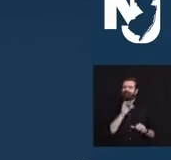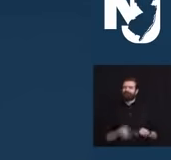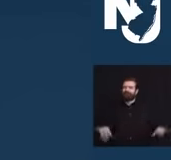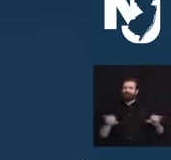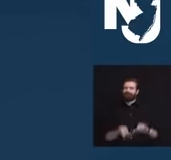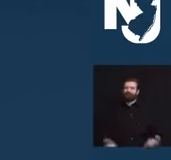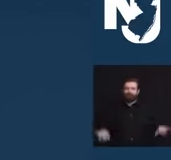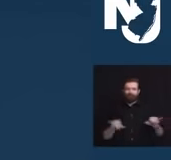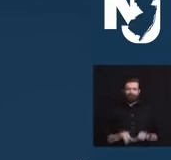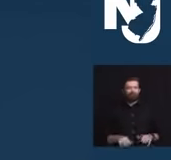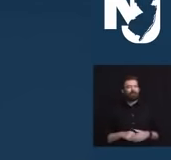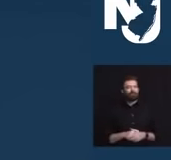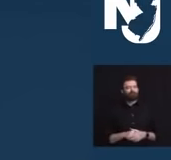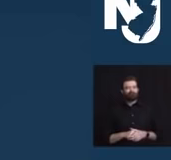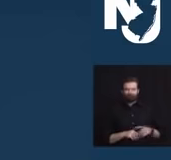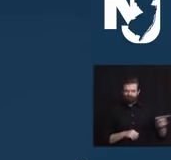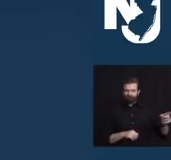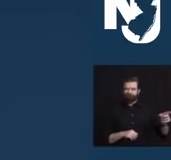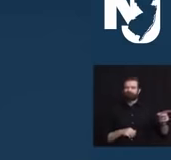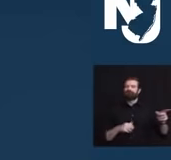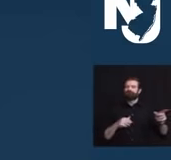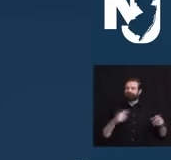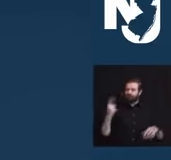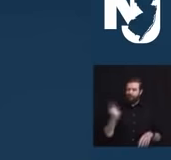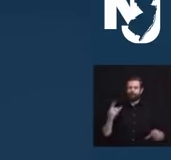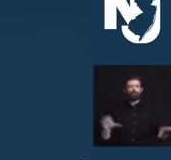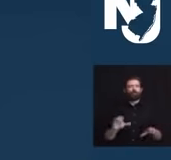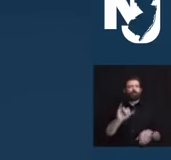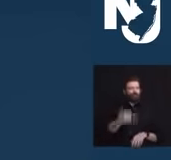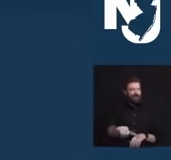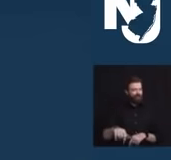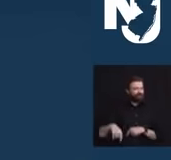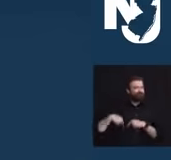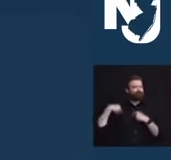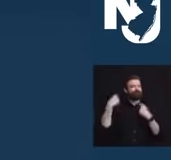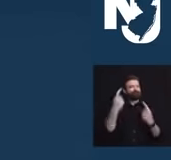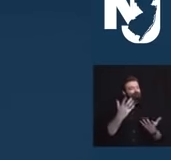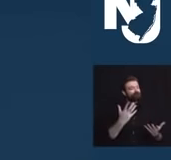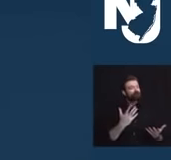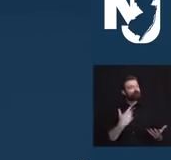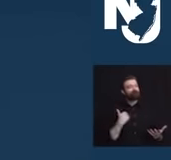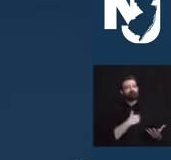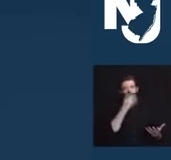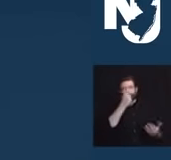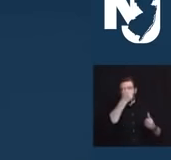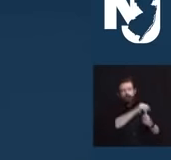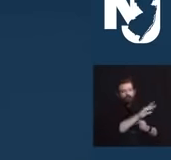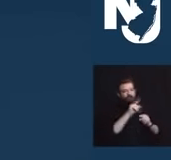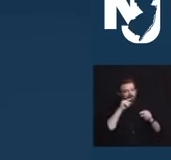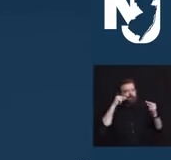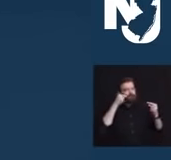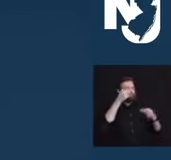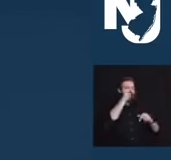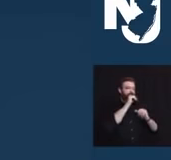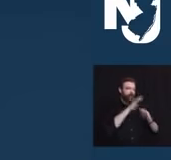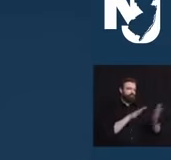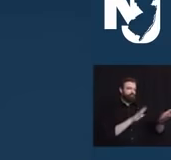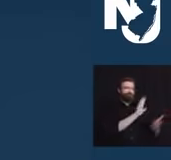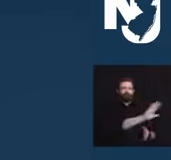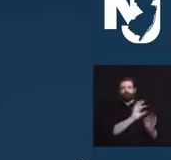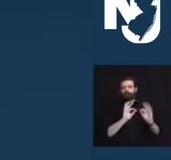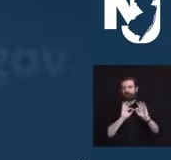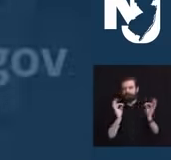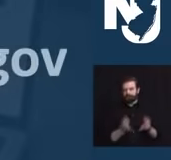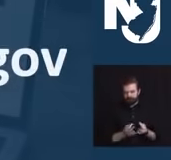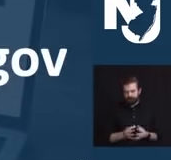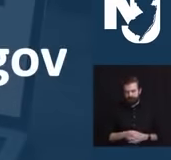May his memory bring smiles for years and years to come, and may God bless him and his family. So 3